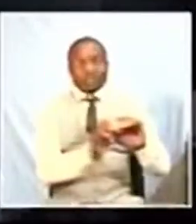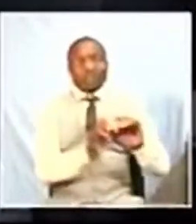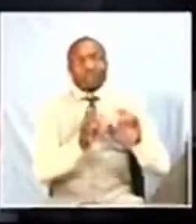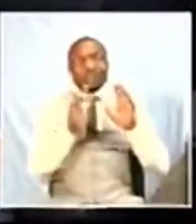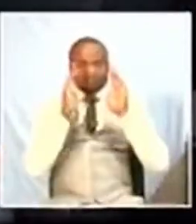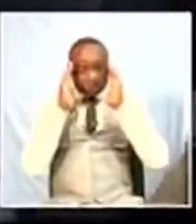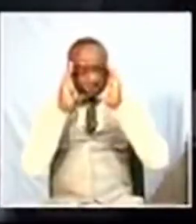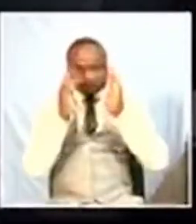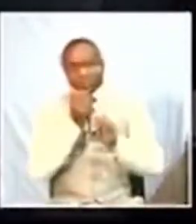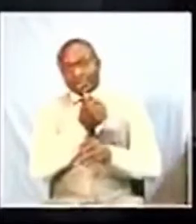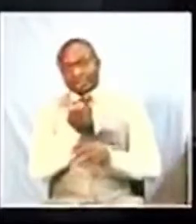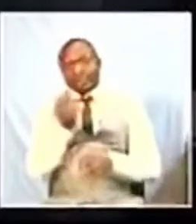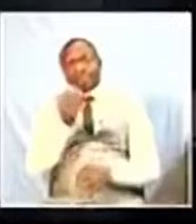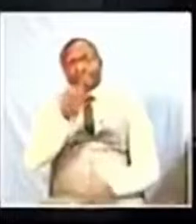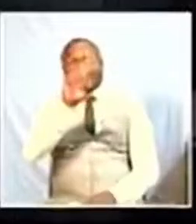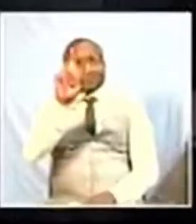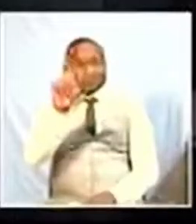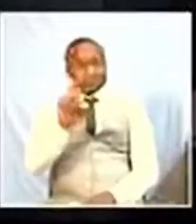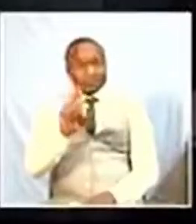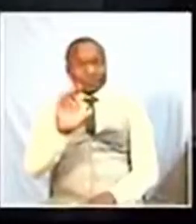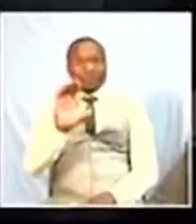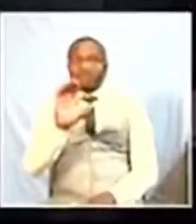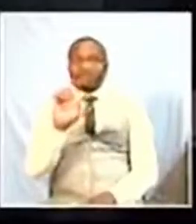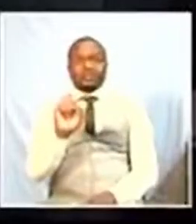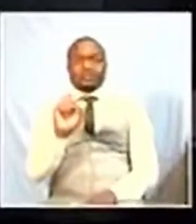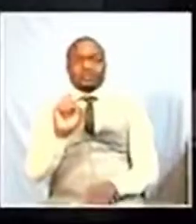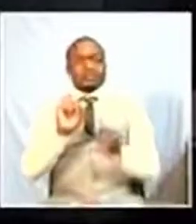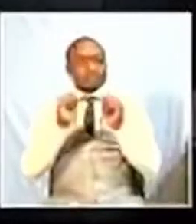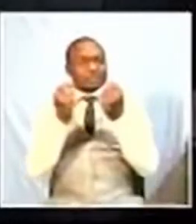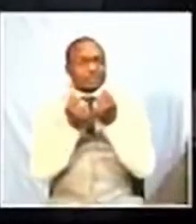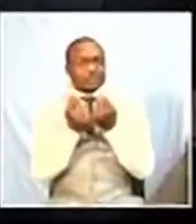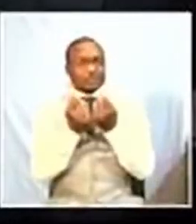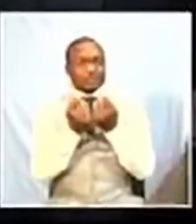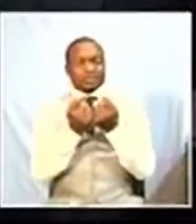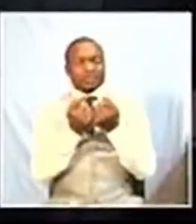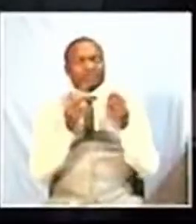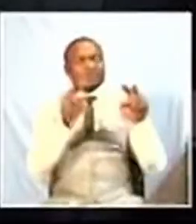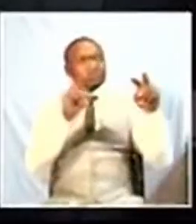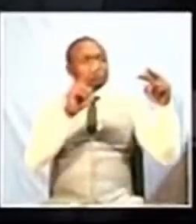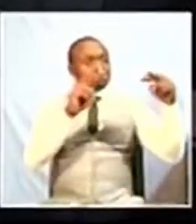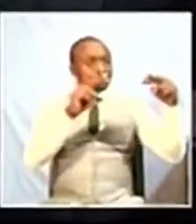the CS and his team, we are still looking at each other.